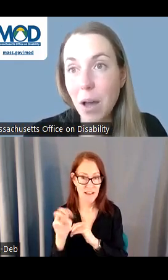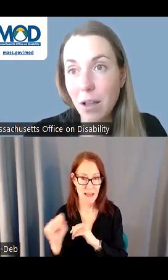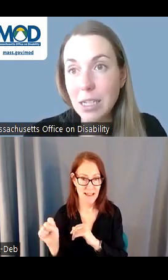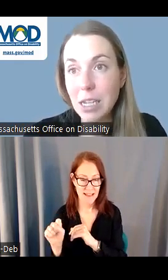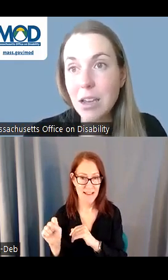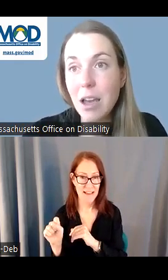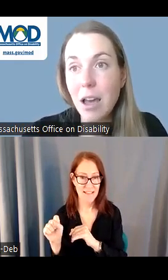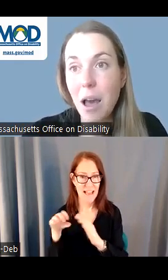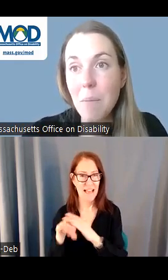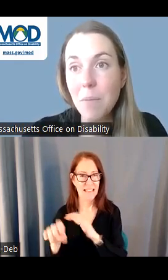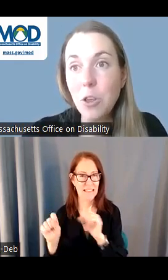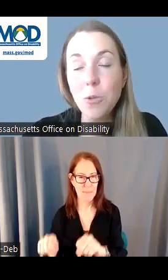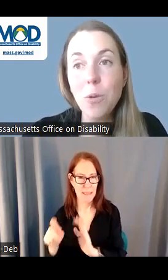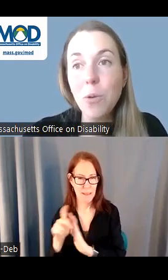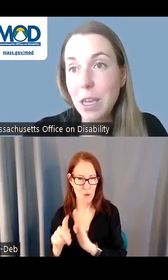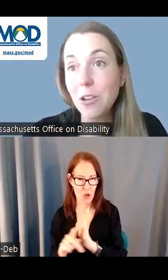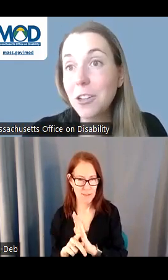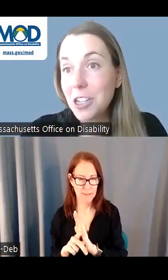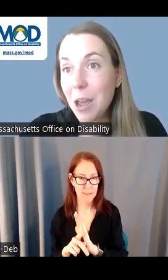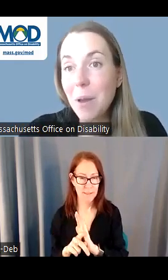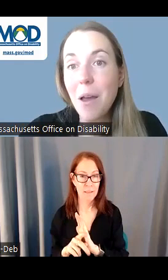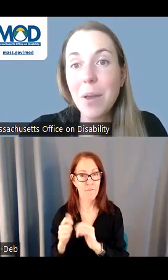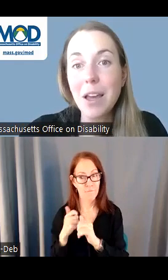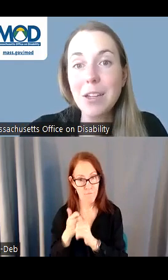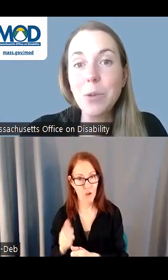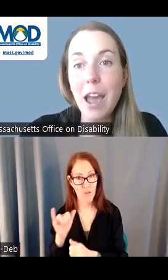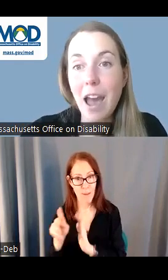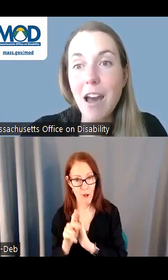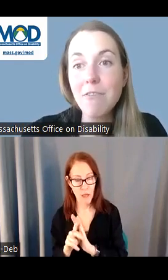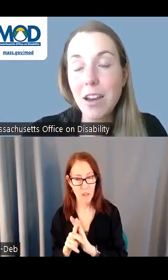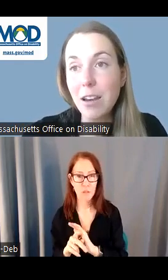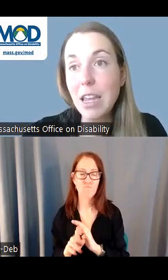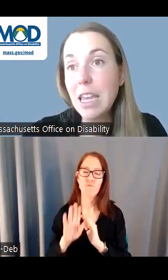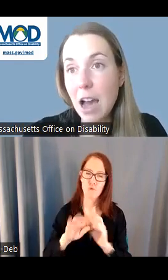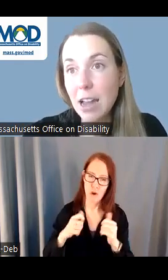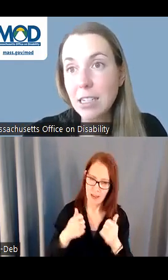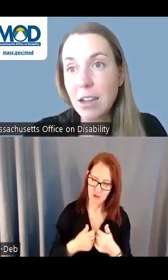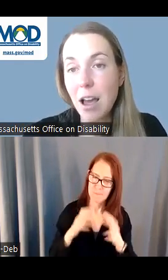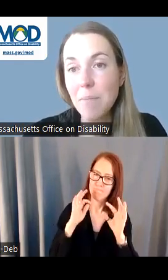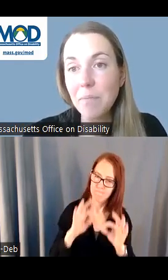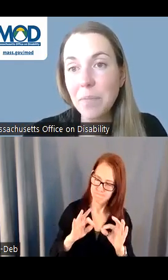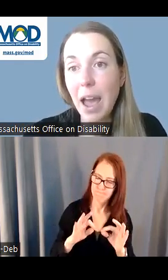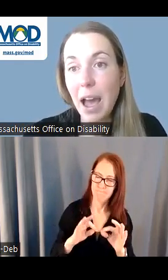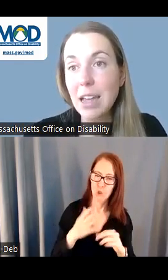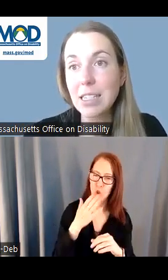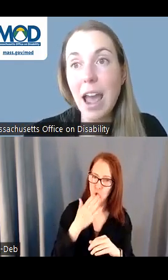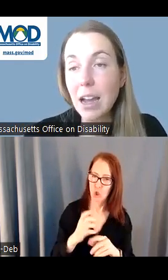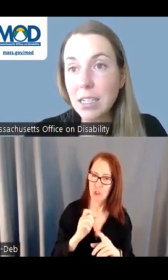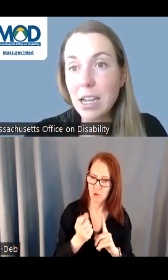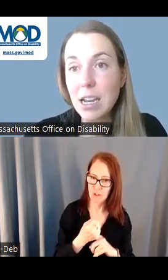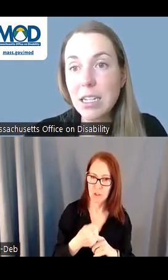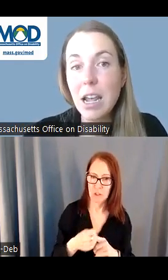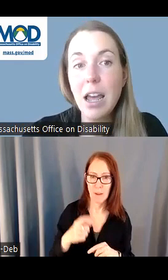accessibility policy, you will be in good shape, because we have EOTS has